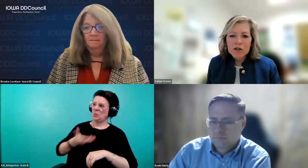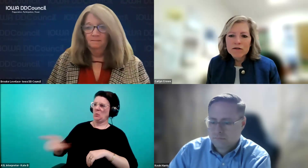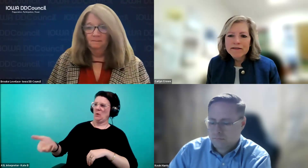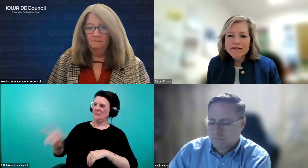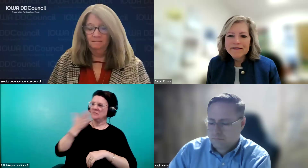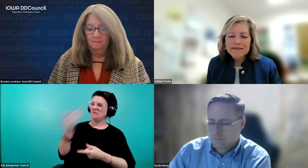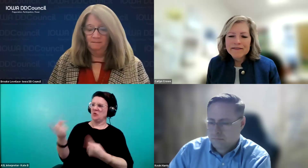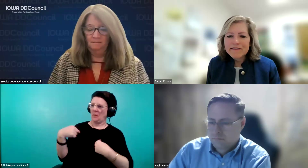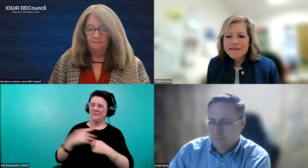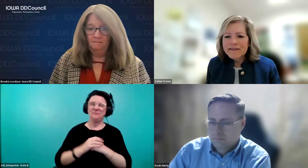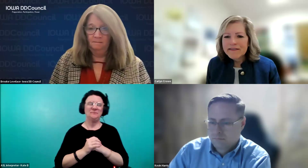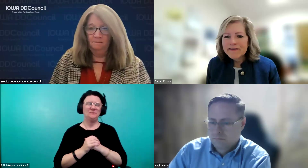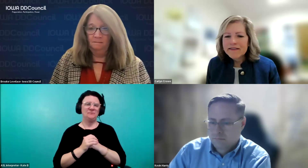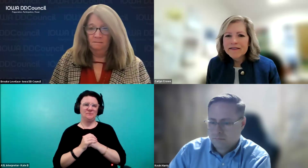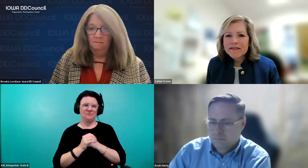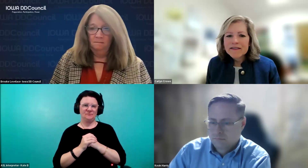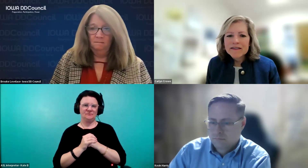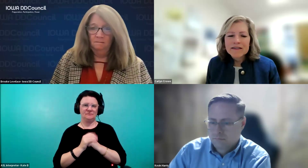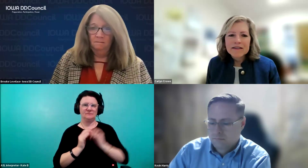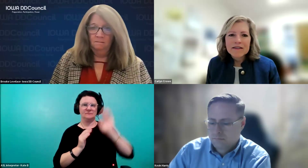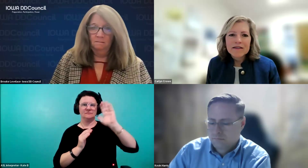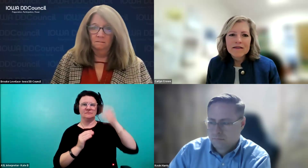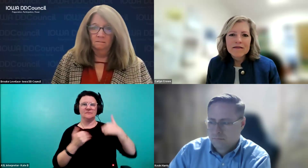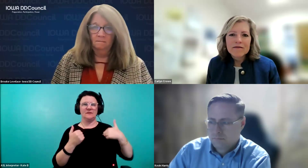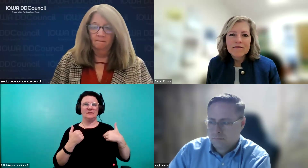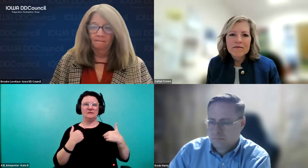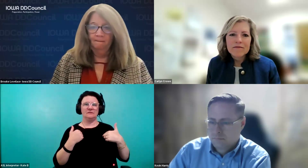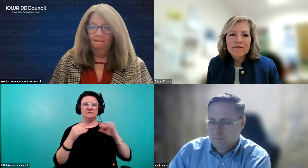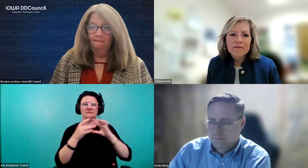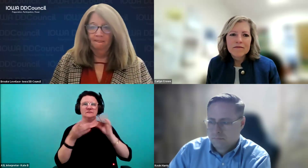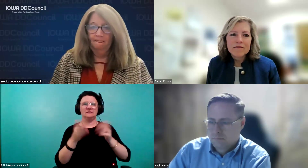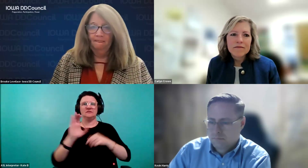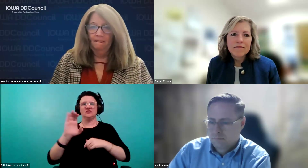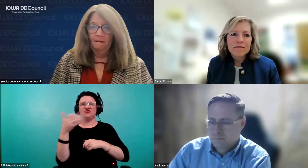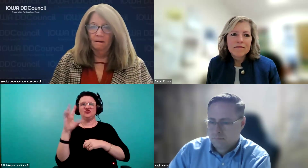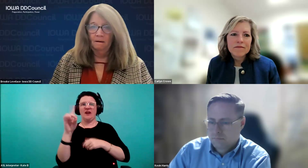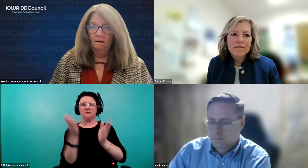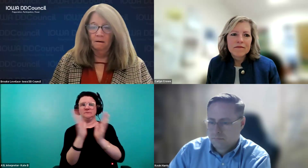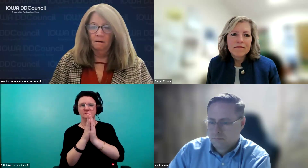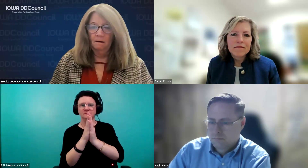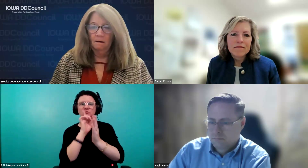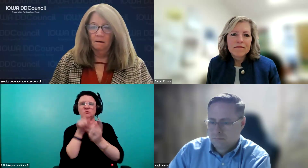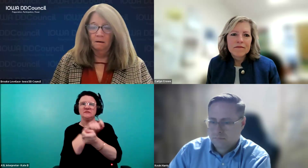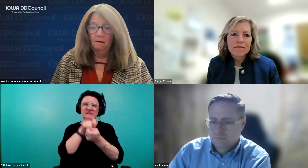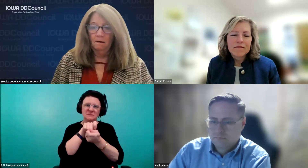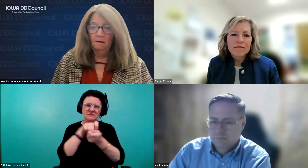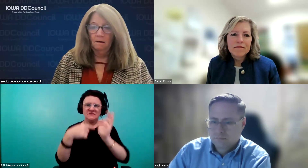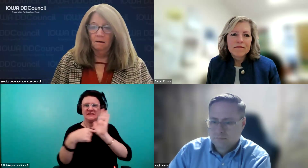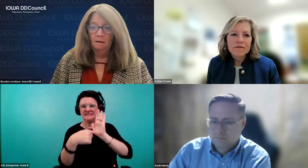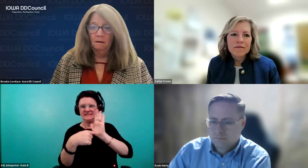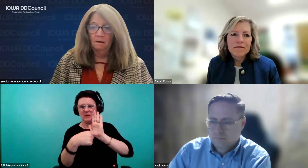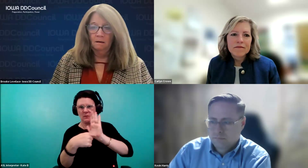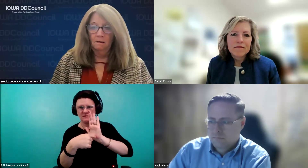you for being here. I wanted to jump back in with just a request of maybe some specific